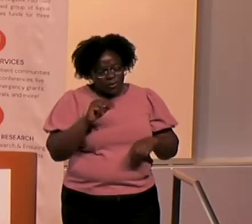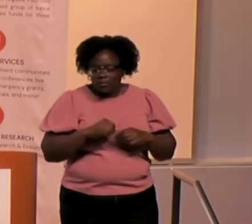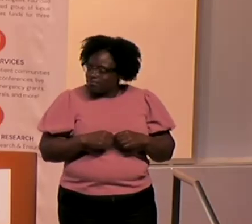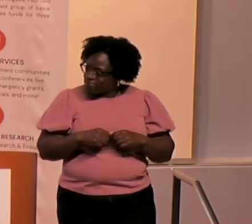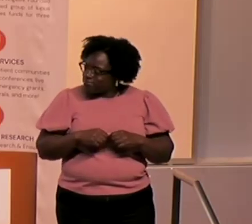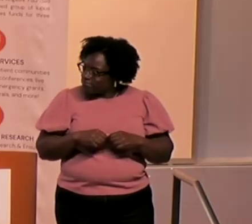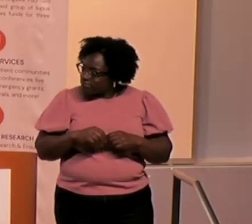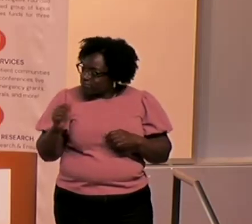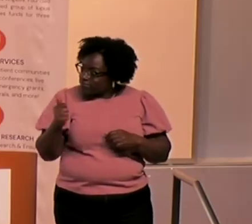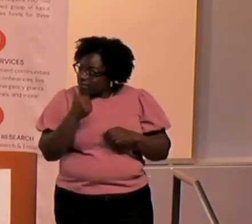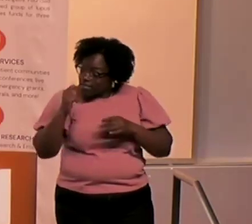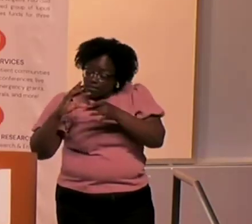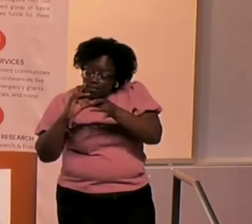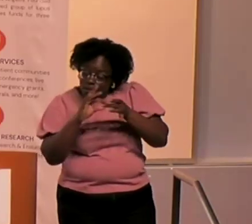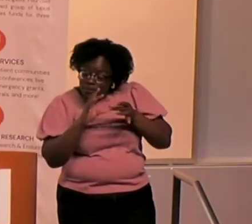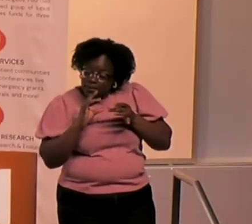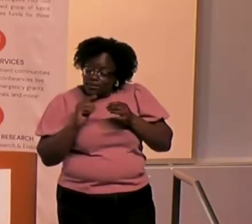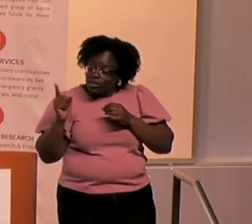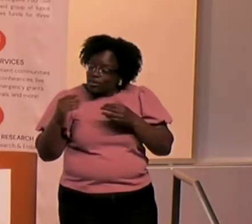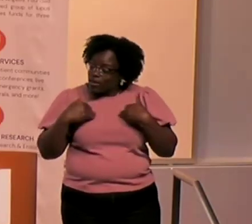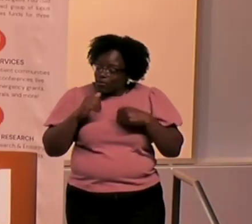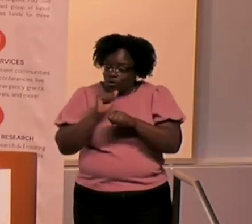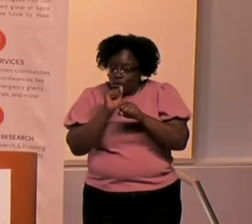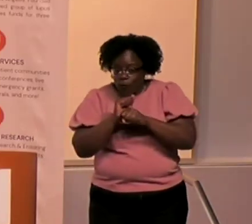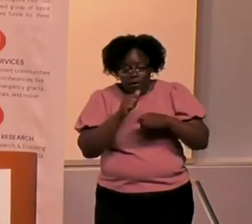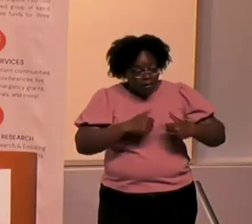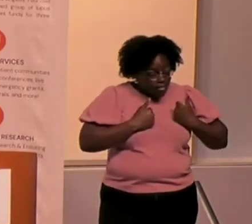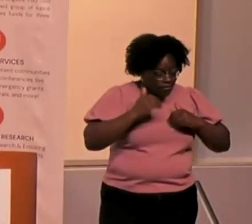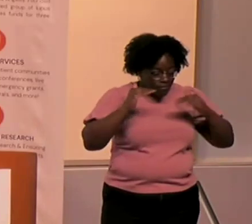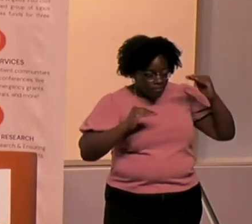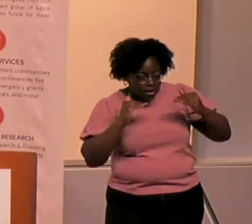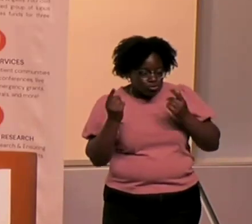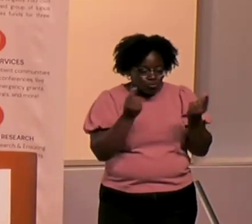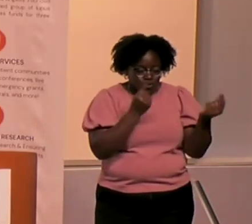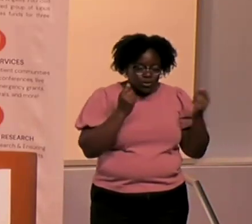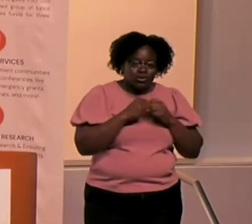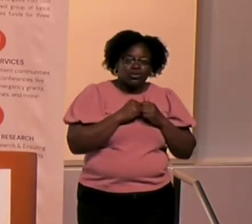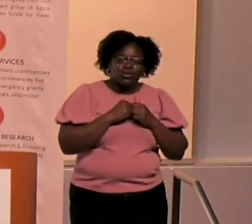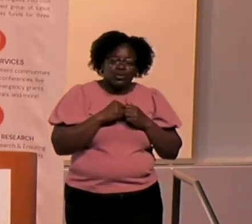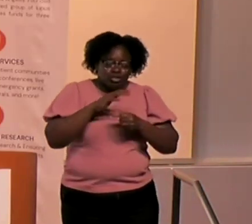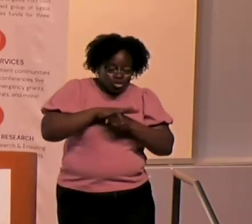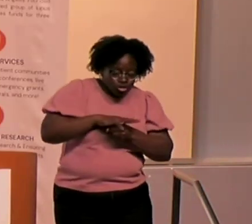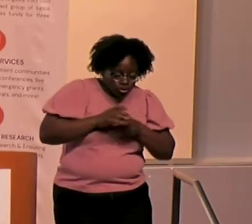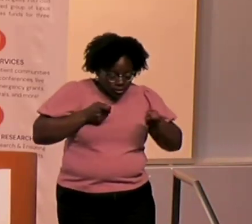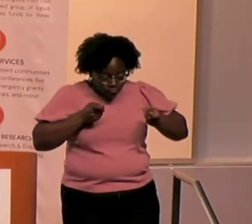Any other comments that you guys have on work-life balance and stress